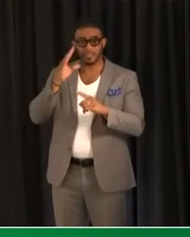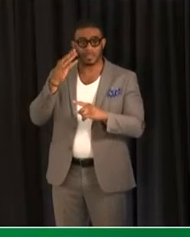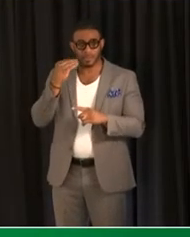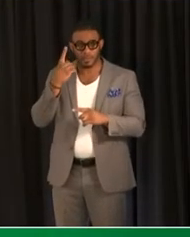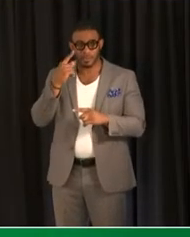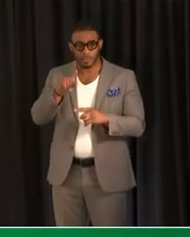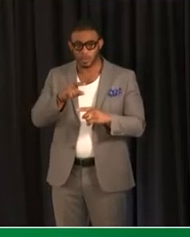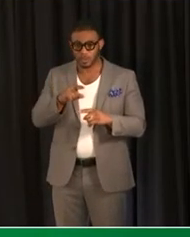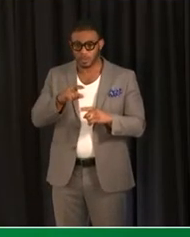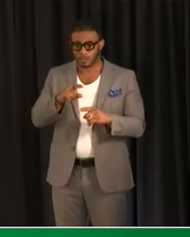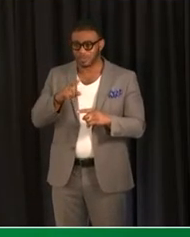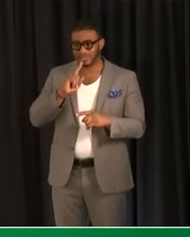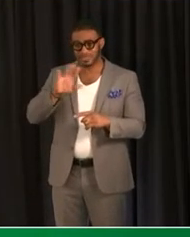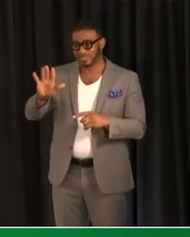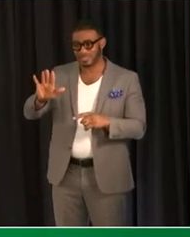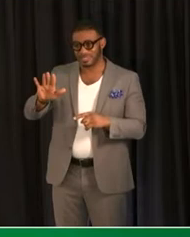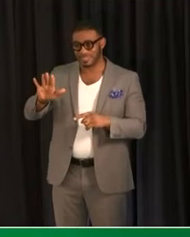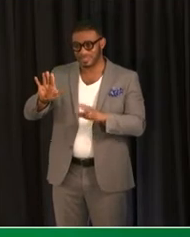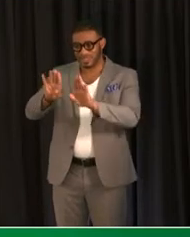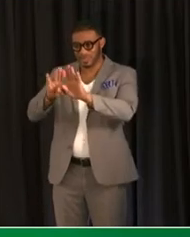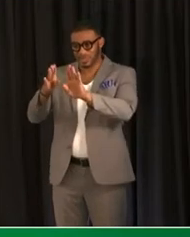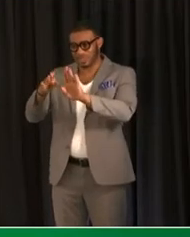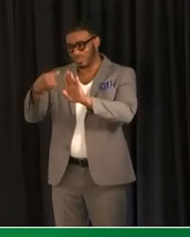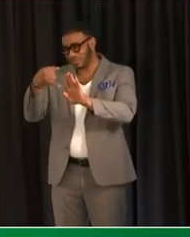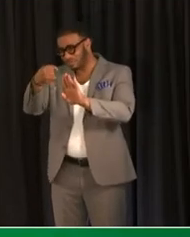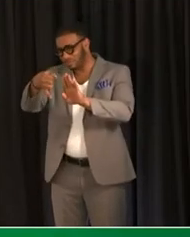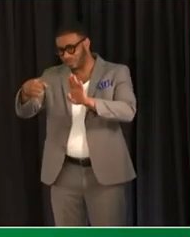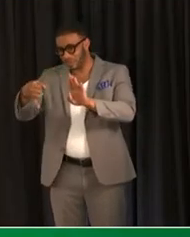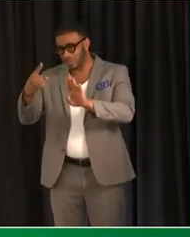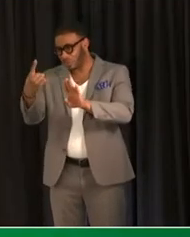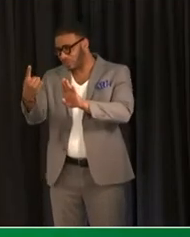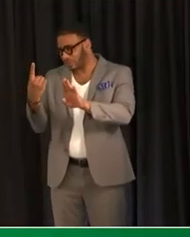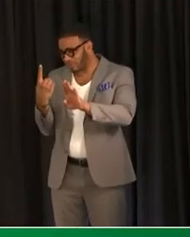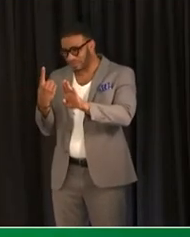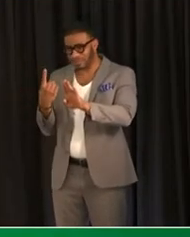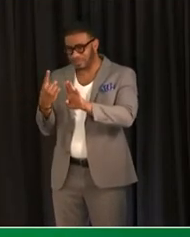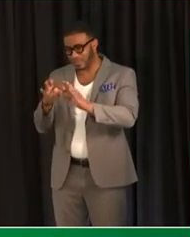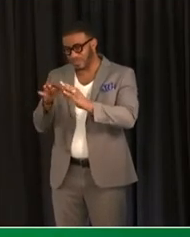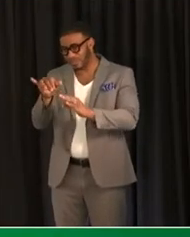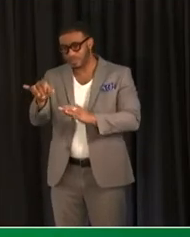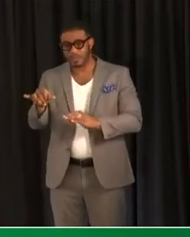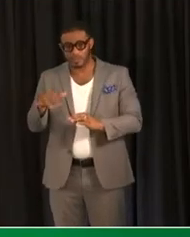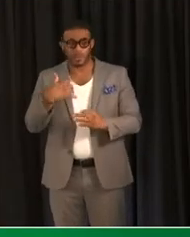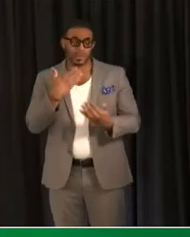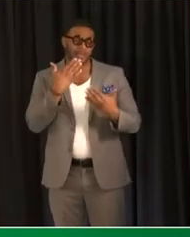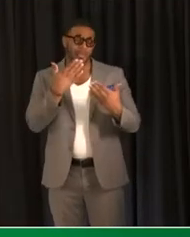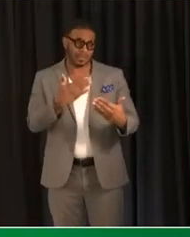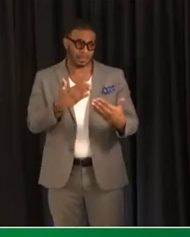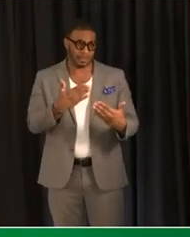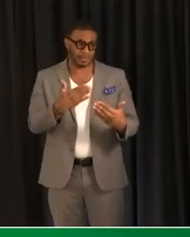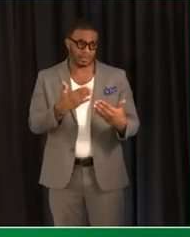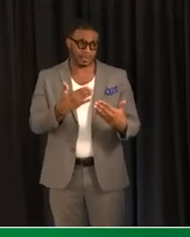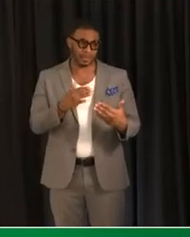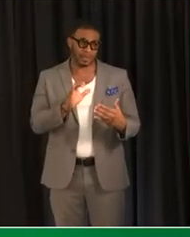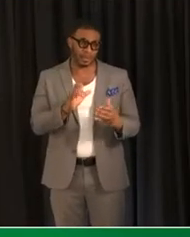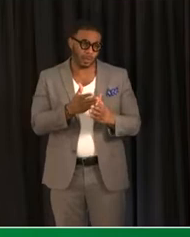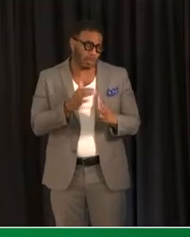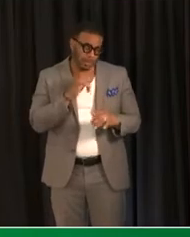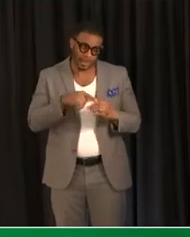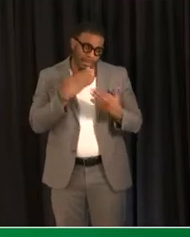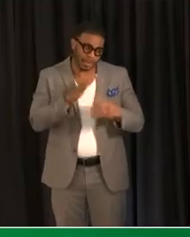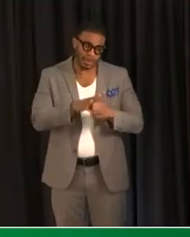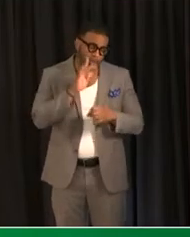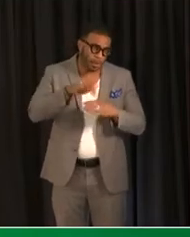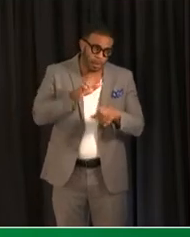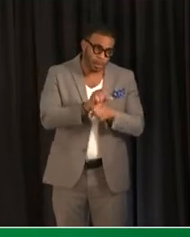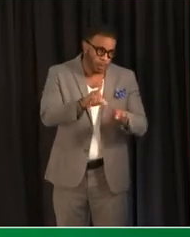different experience for you as well as for the families themselves. So we want to thank you in a small way. We